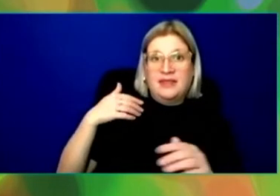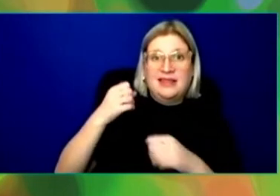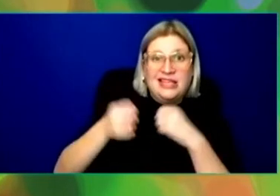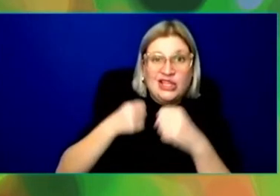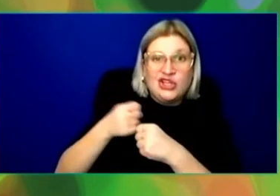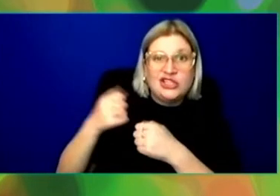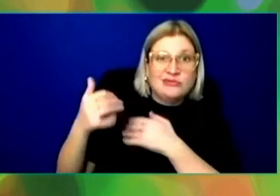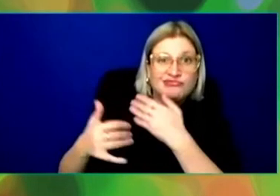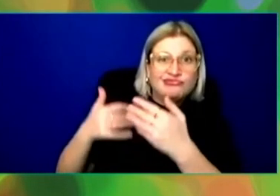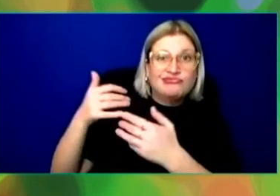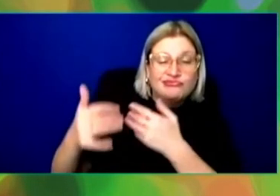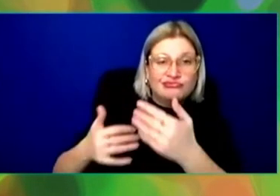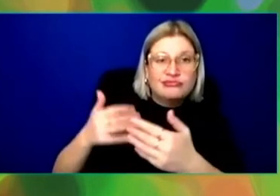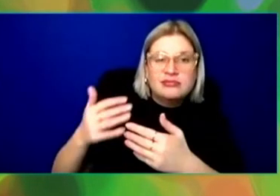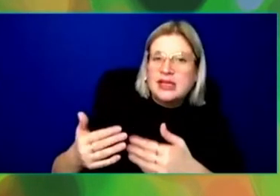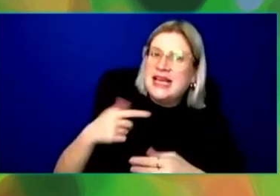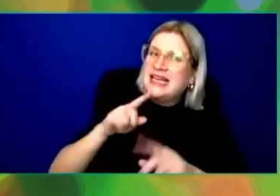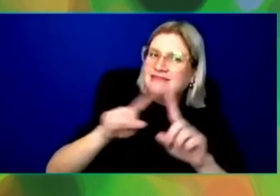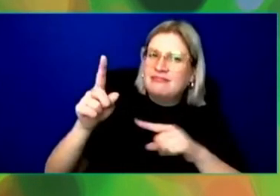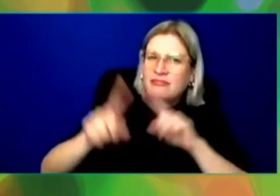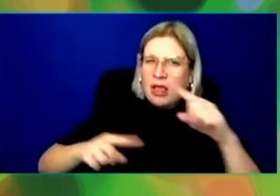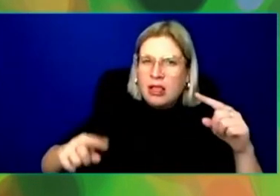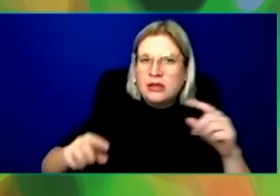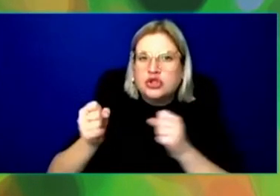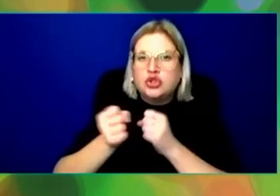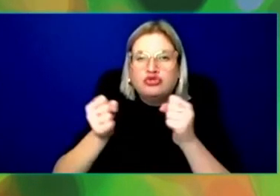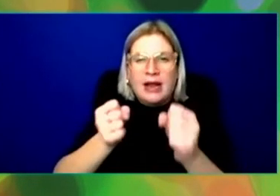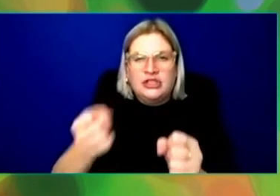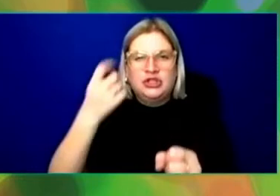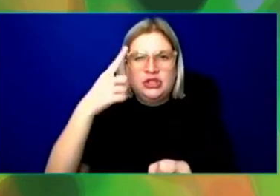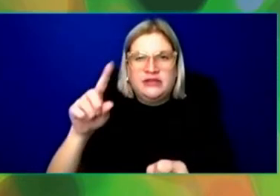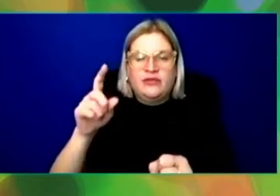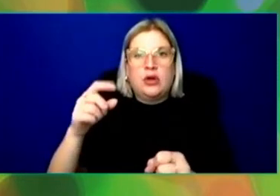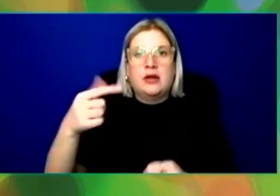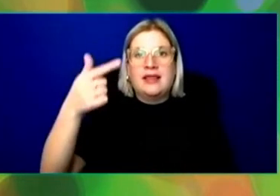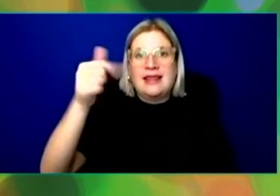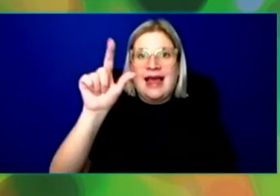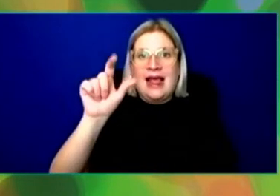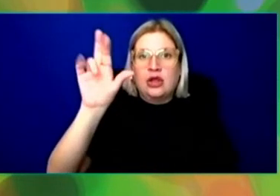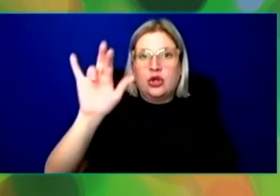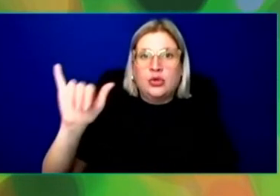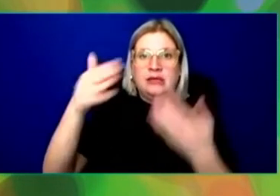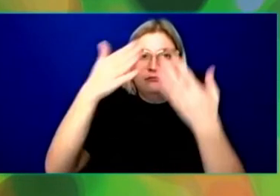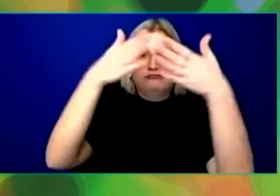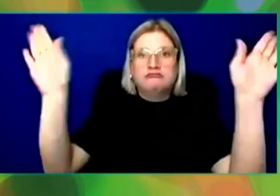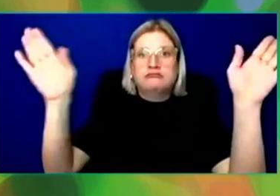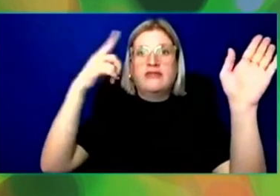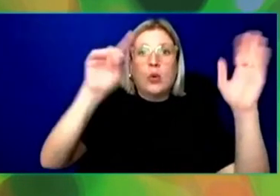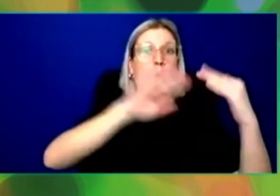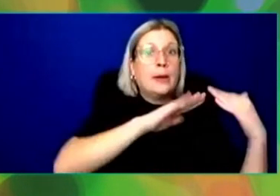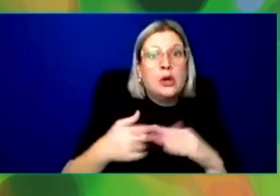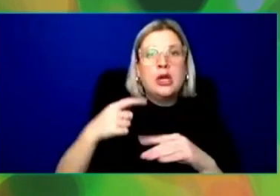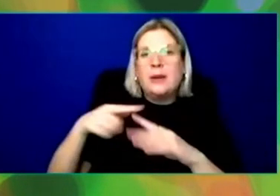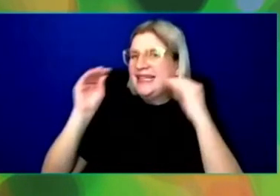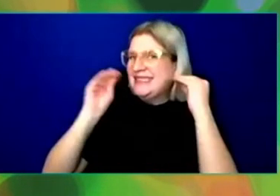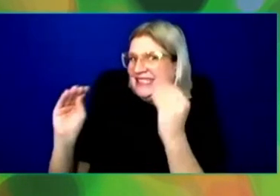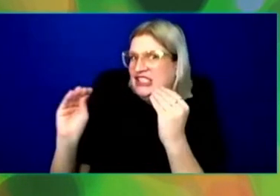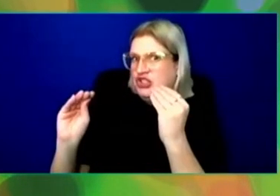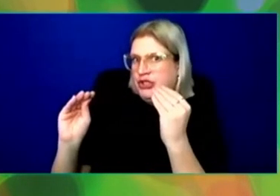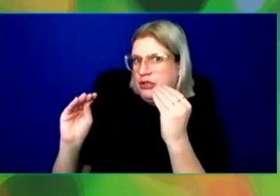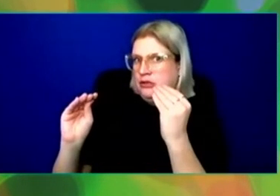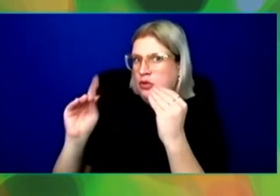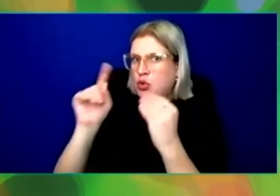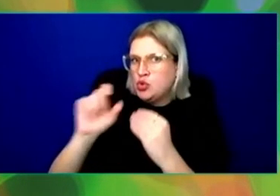know, come up with like different strategies to actually like create a gallery space that's actually for the community, but also is teaching in these different ways. And